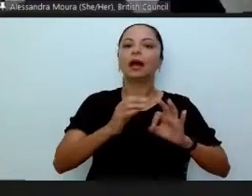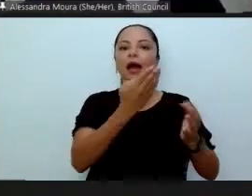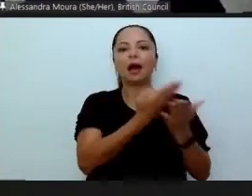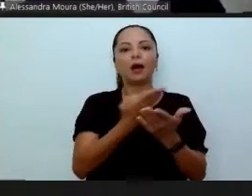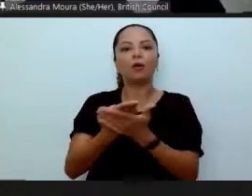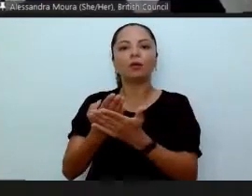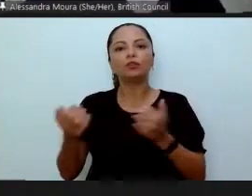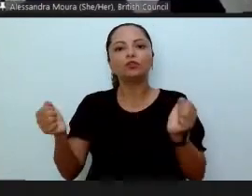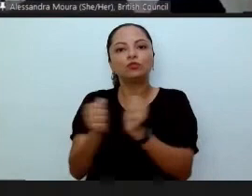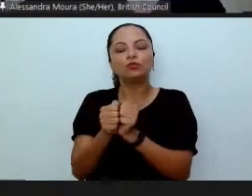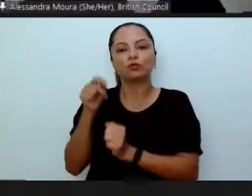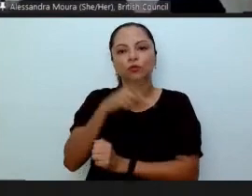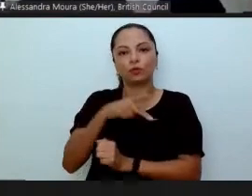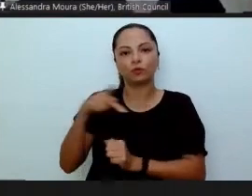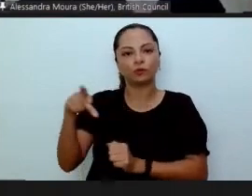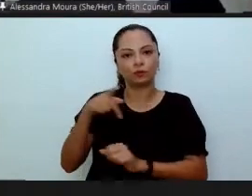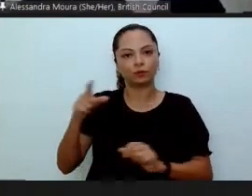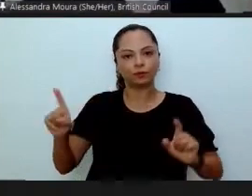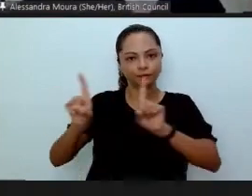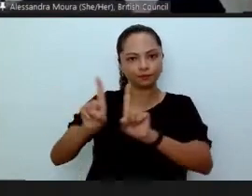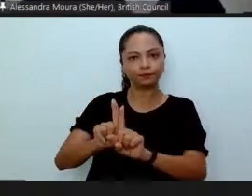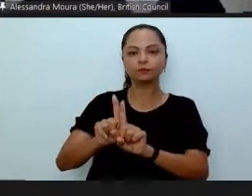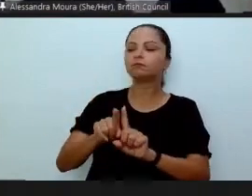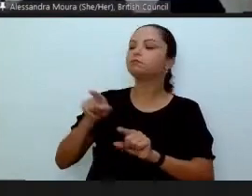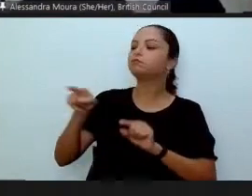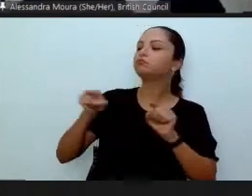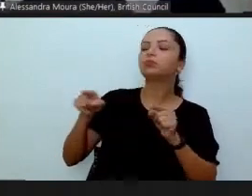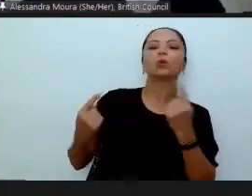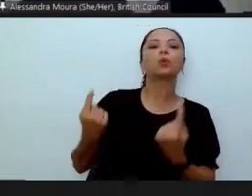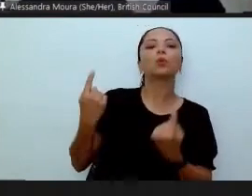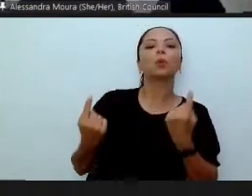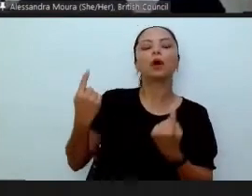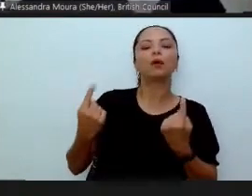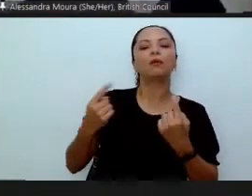great way to learn about different ways of teaching from each other.